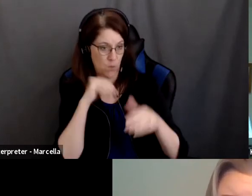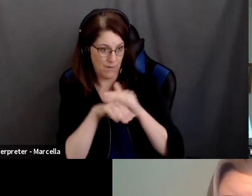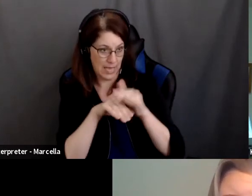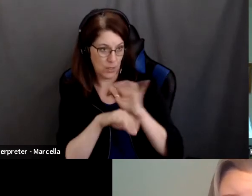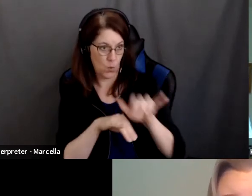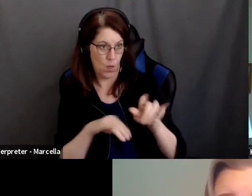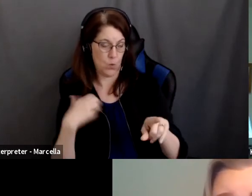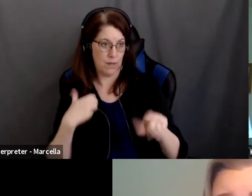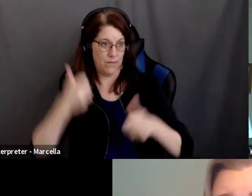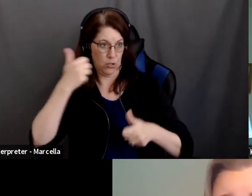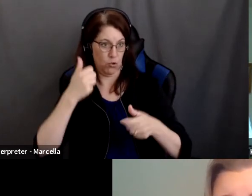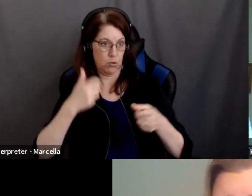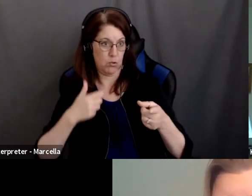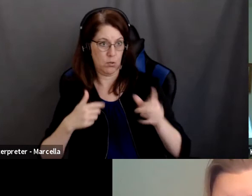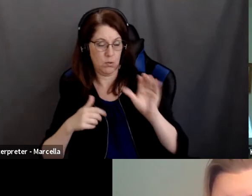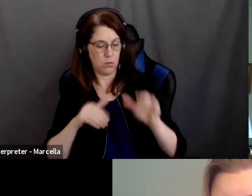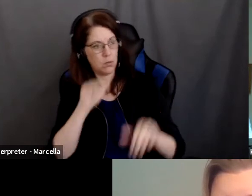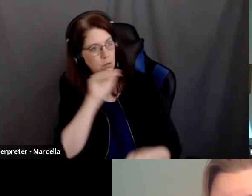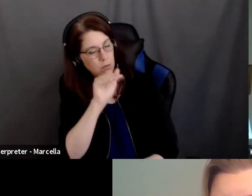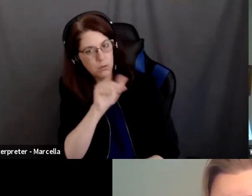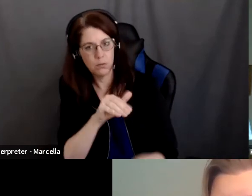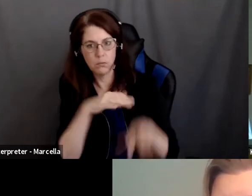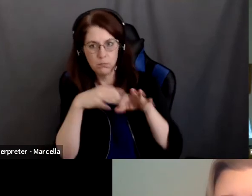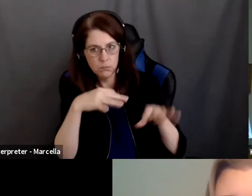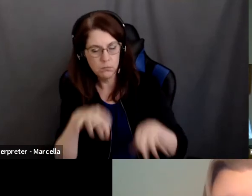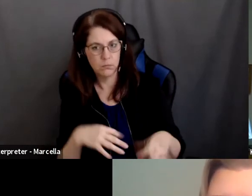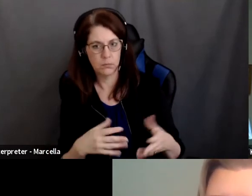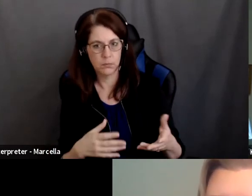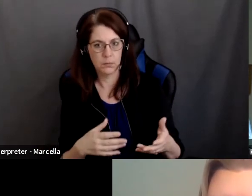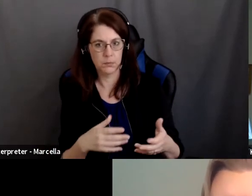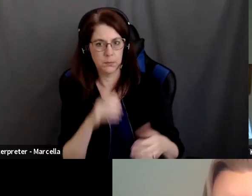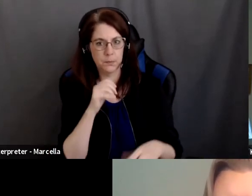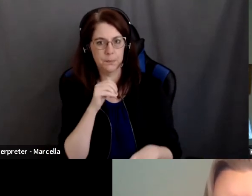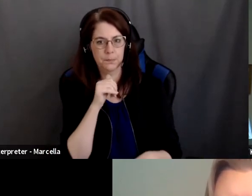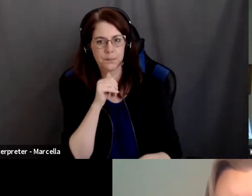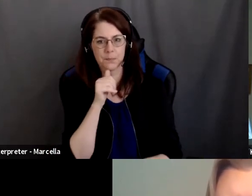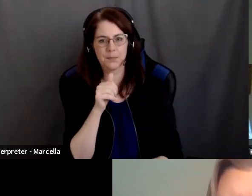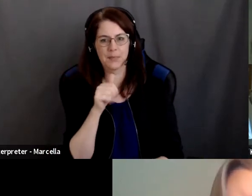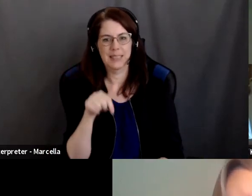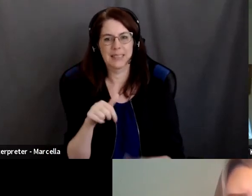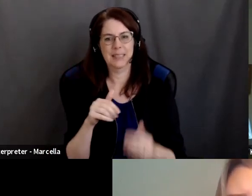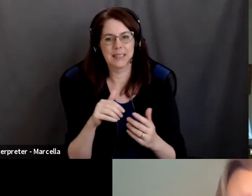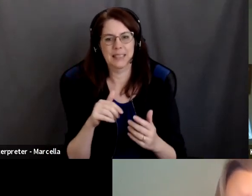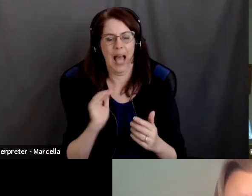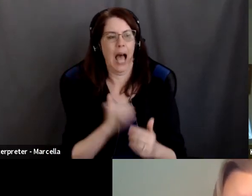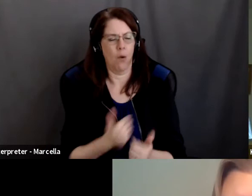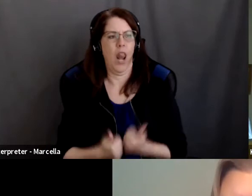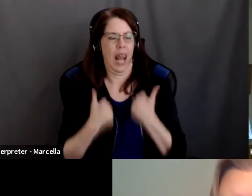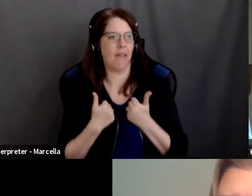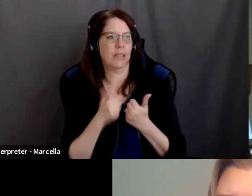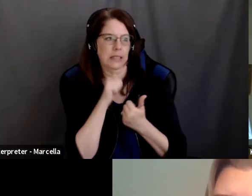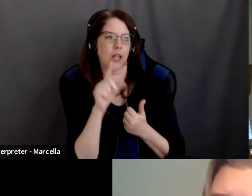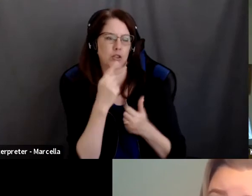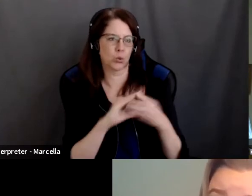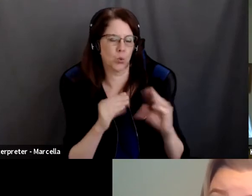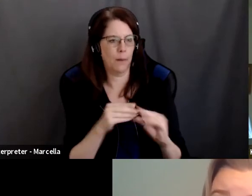those officials, and give them, not anecdotes, because this is more than anecdotes. These are our lives, not anecdotes.